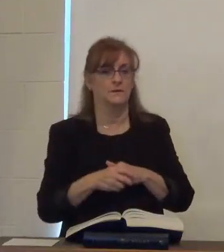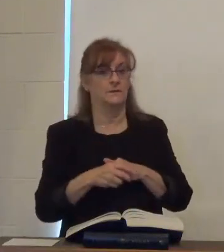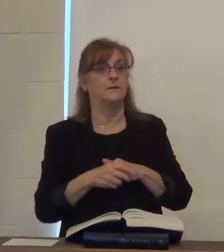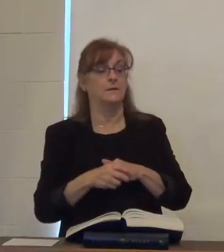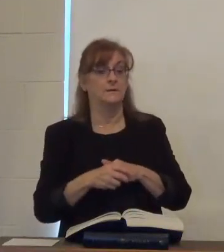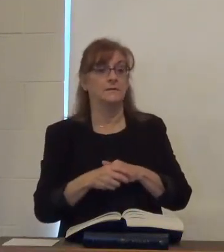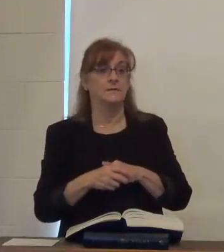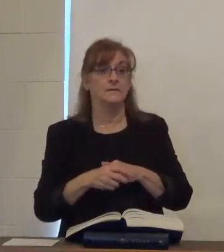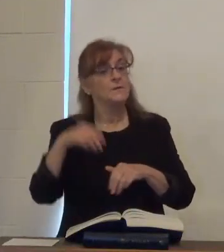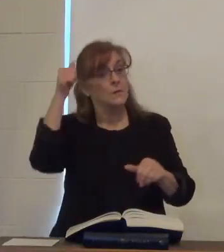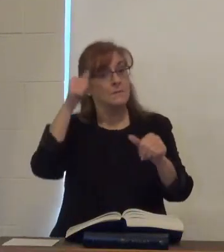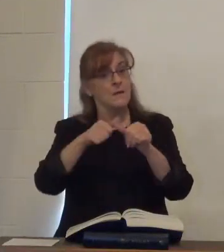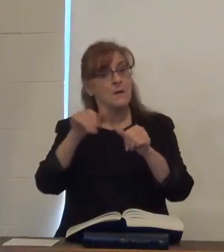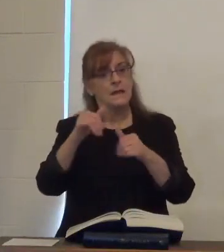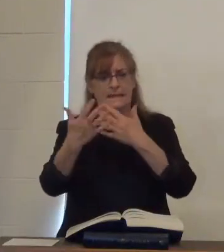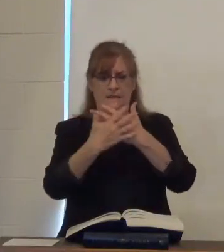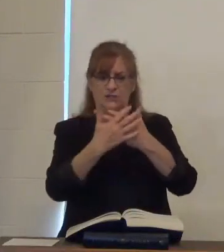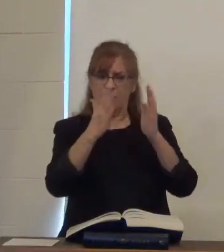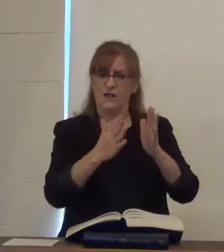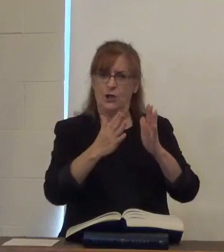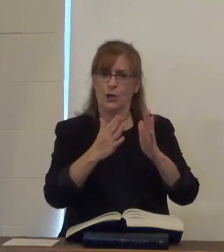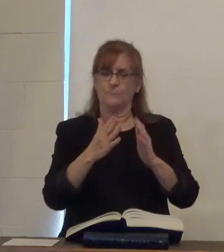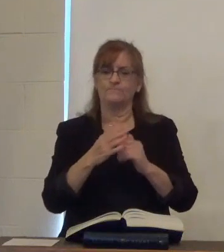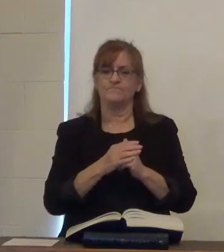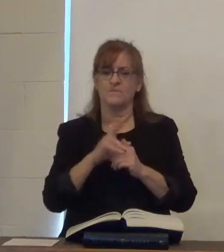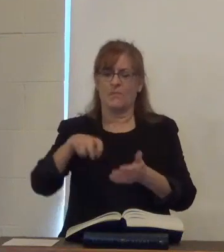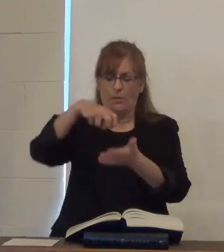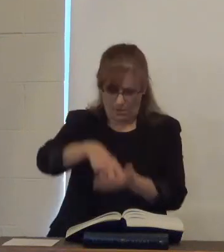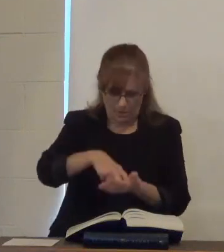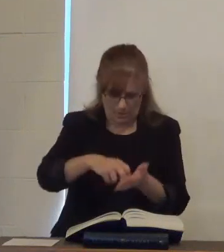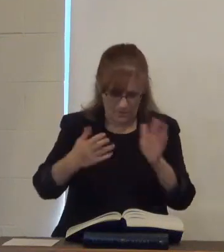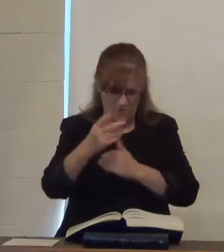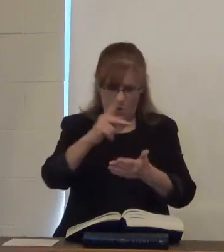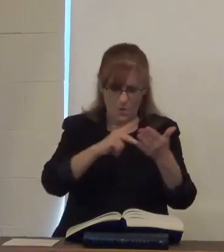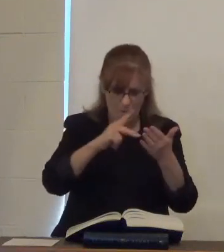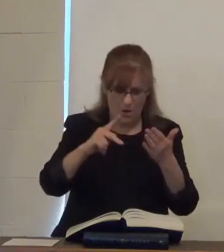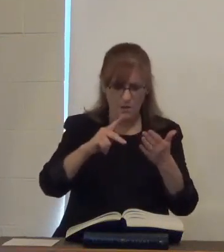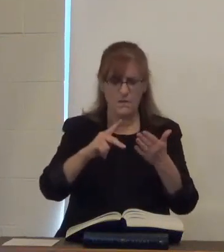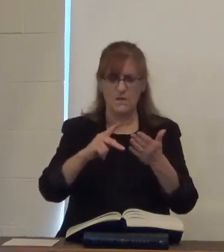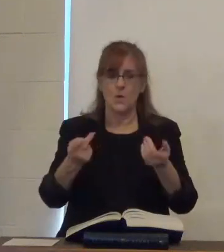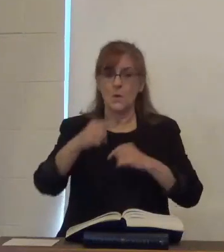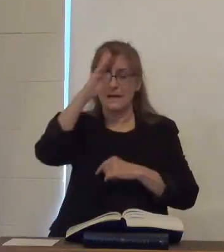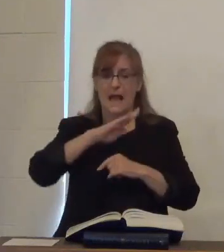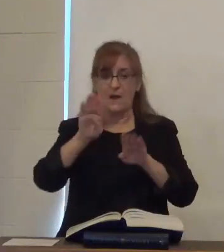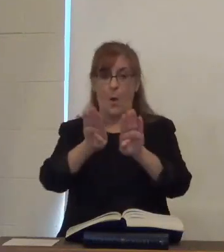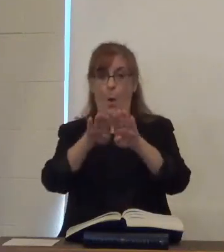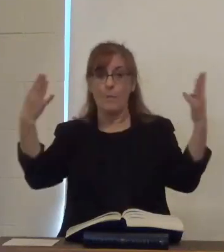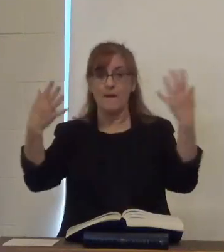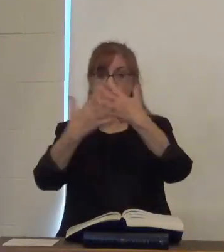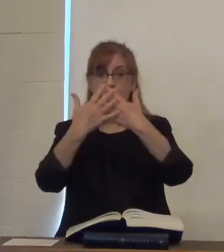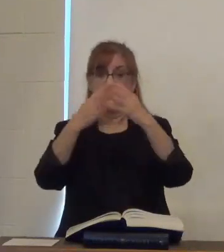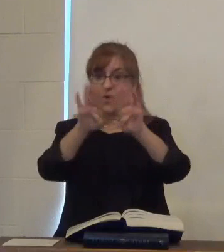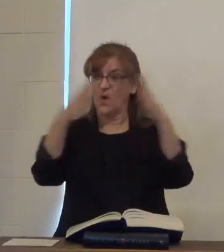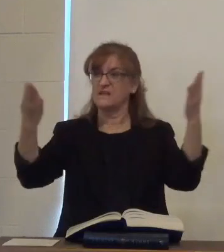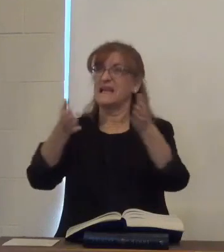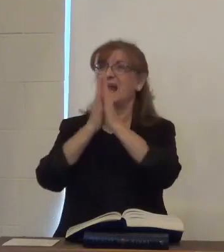Reminded of the jailer at Philippi who fell on his knees before Paul and Silas when God opened the prison doors. And he asked, sirs,